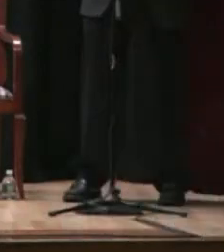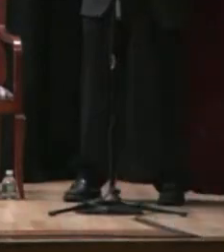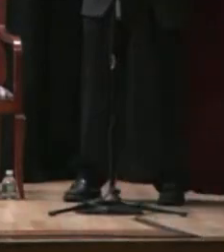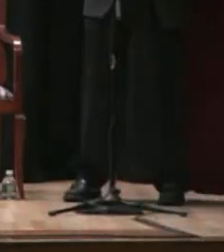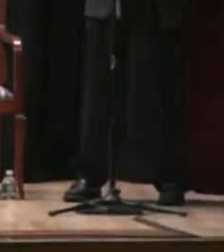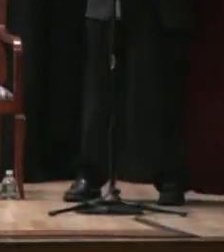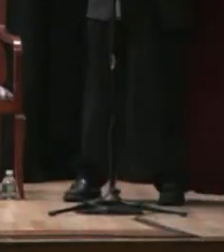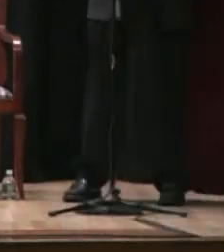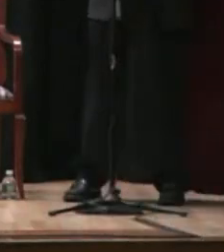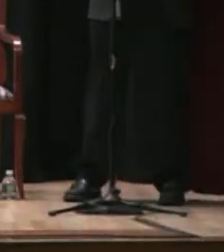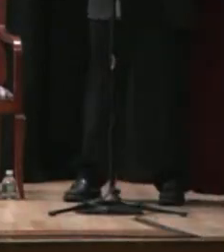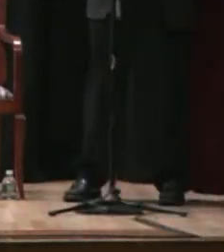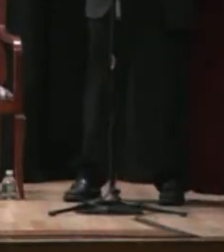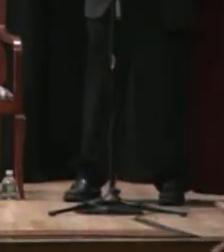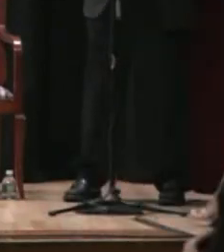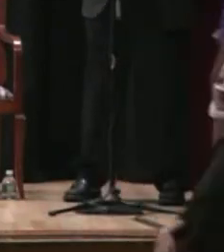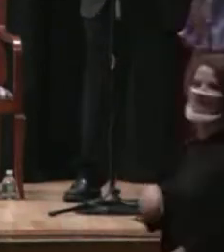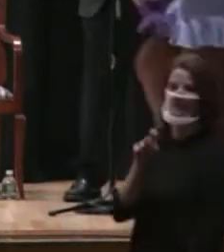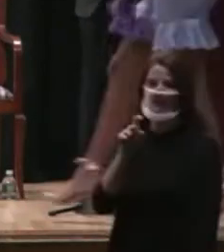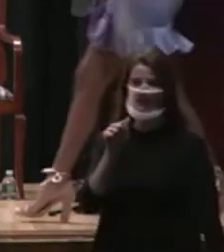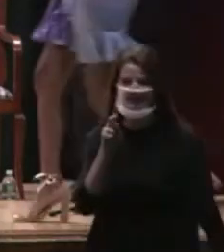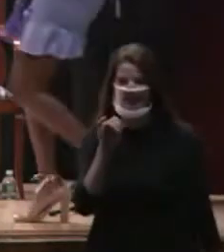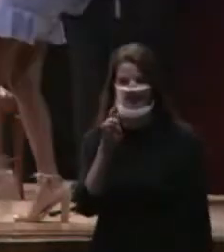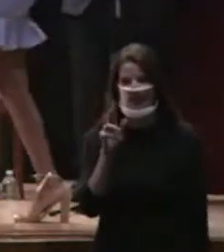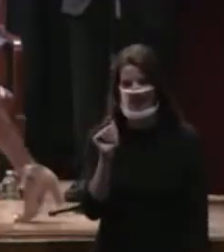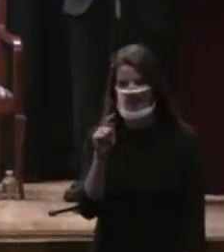Xaviera Thomas, cum laude.